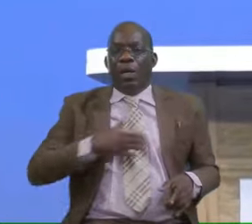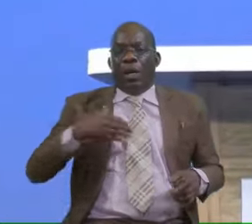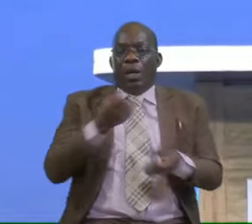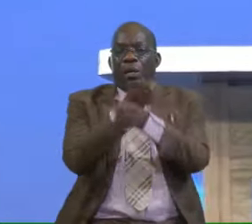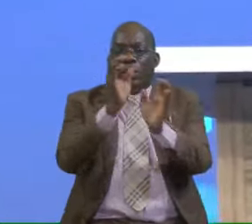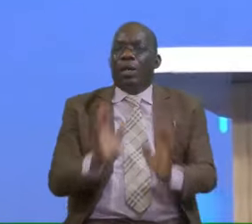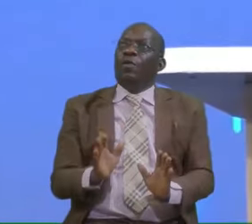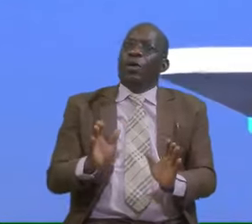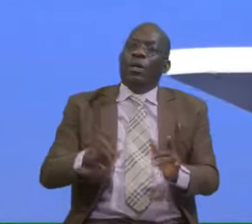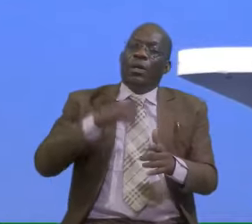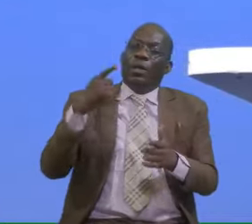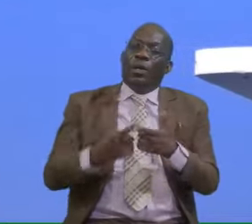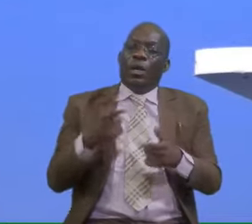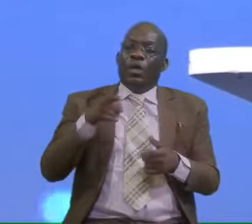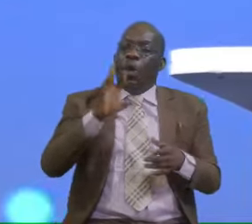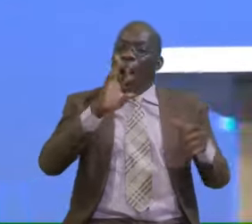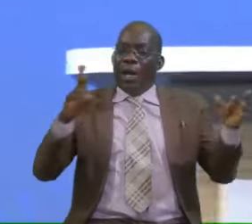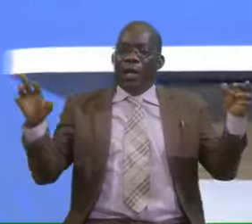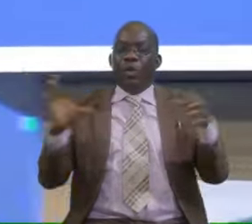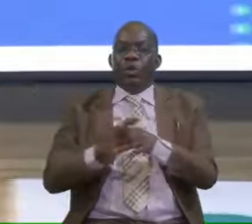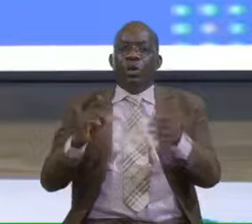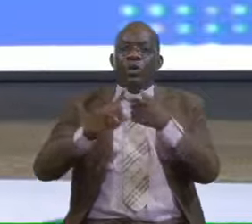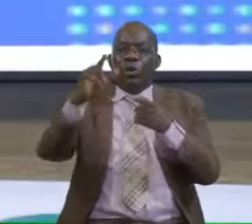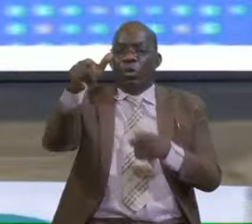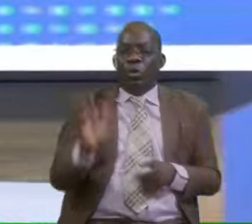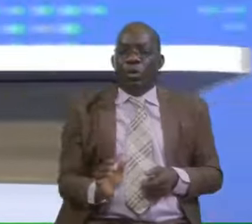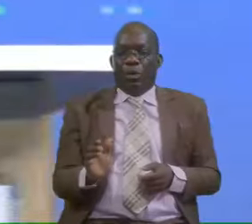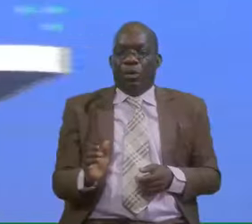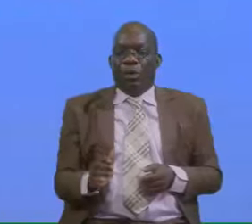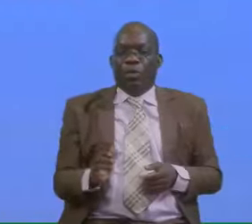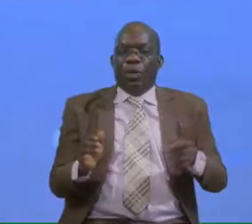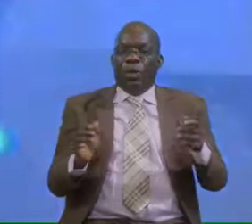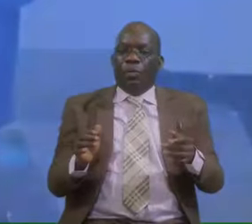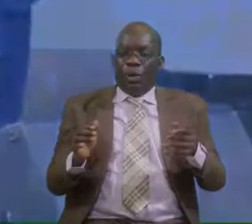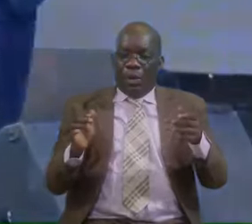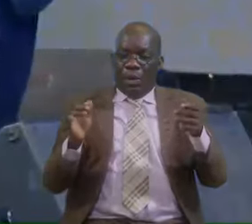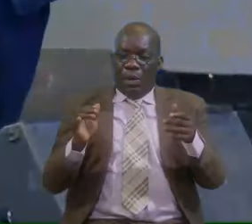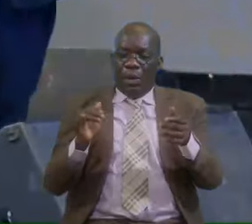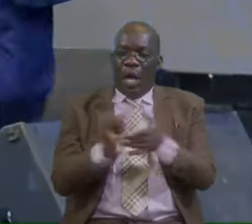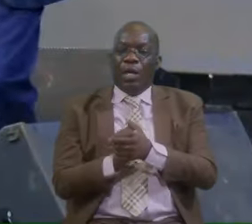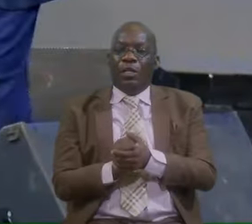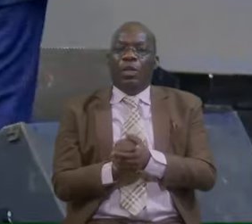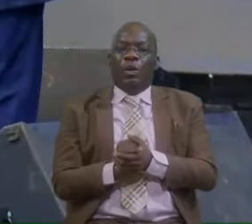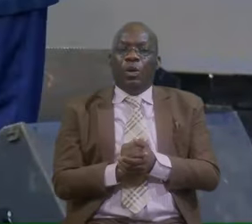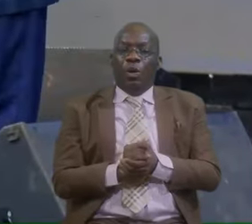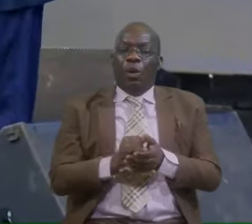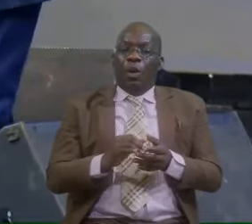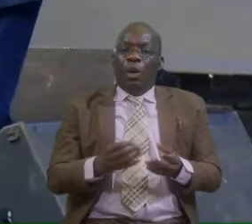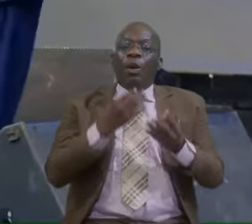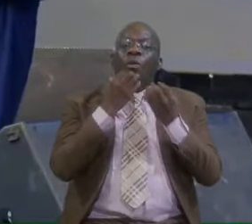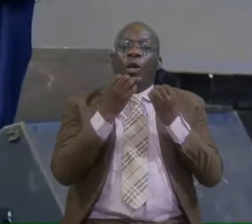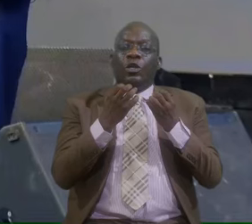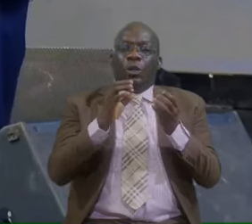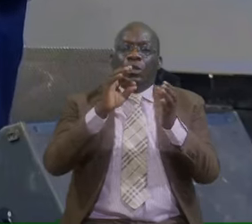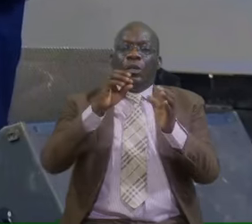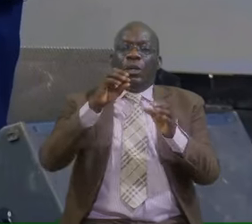And then you are reconciled to God, and there's that precious imputation of the righteousness of